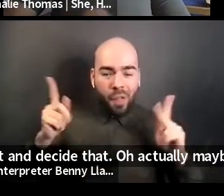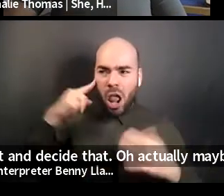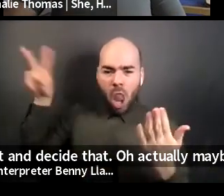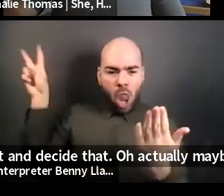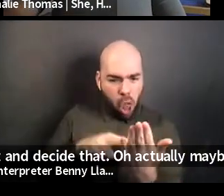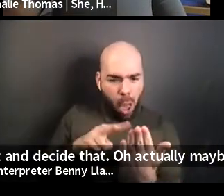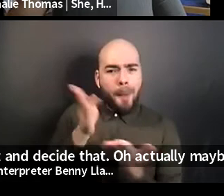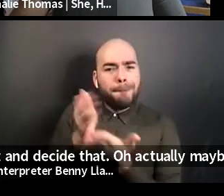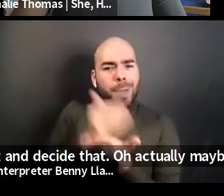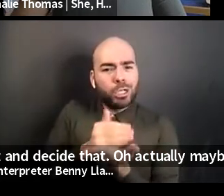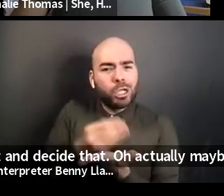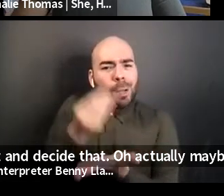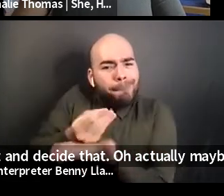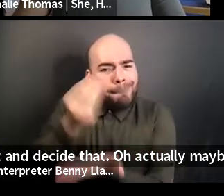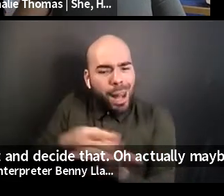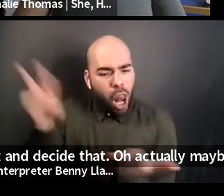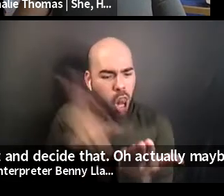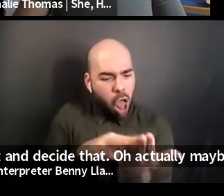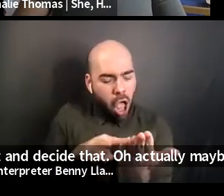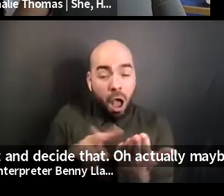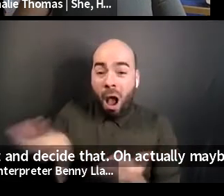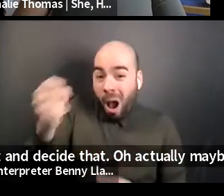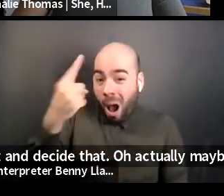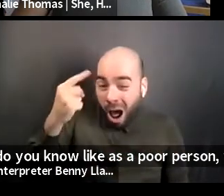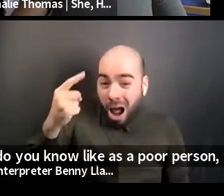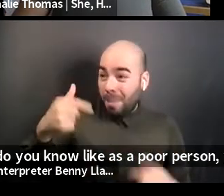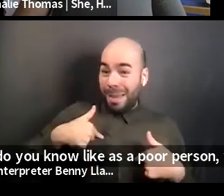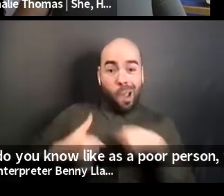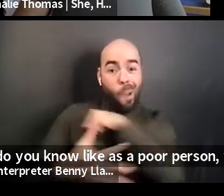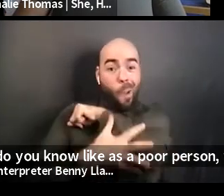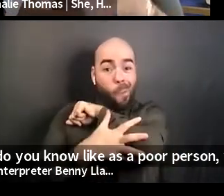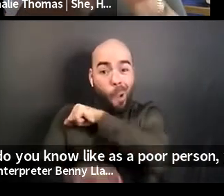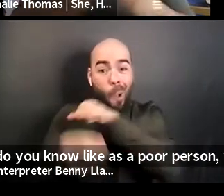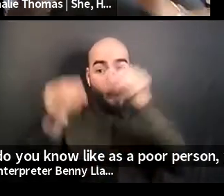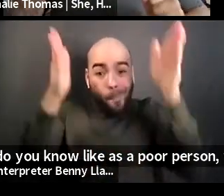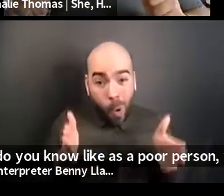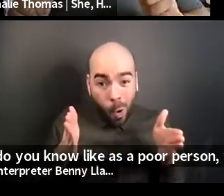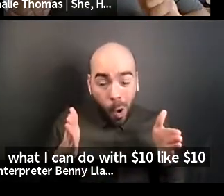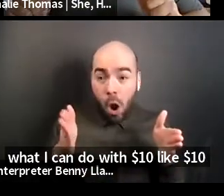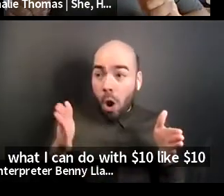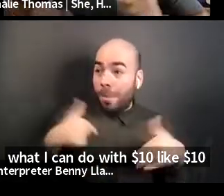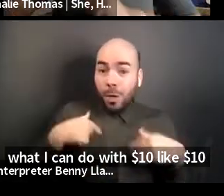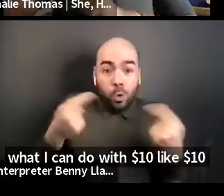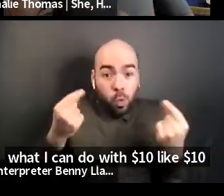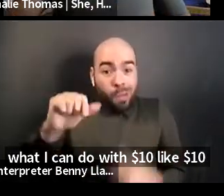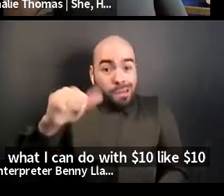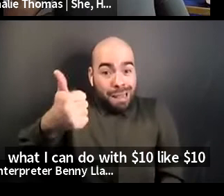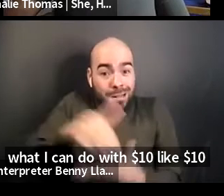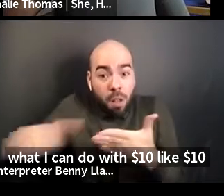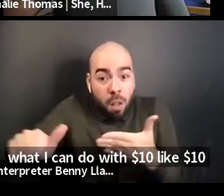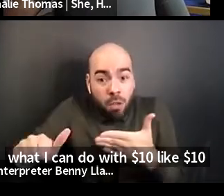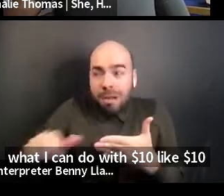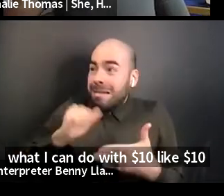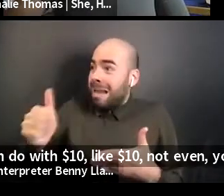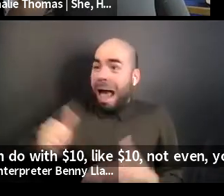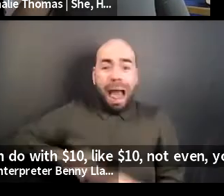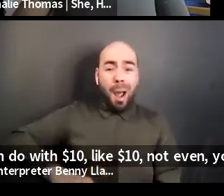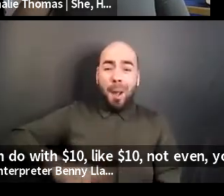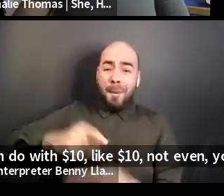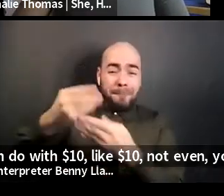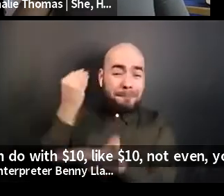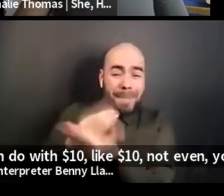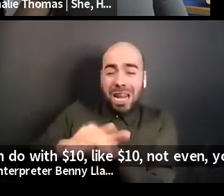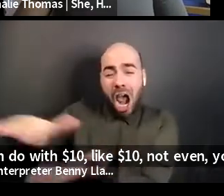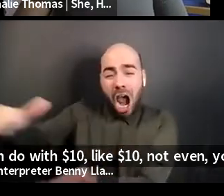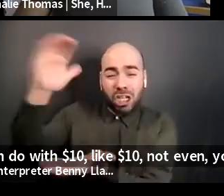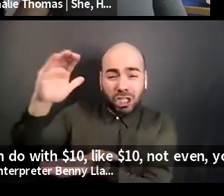poor person, do you know what I can do with $10? Like $10, not even, you know, like when I think about how much money I